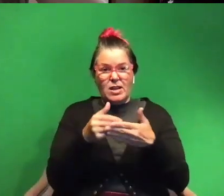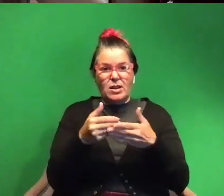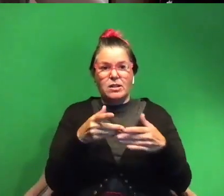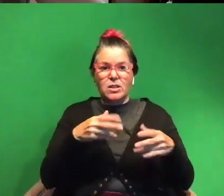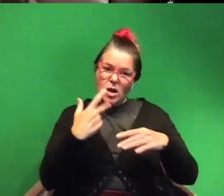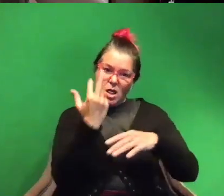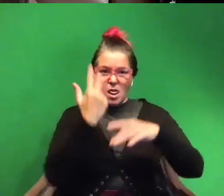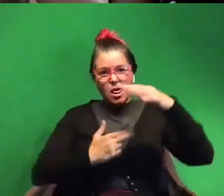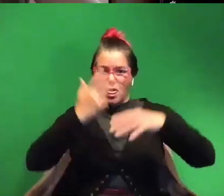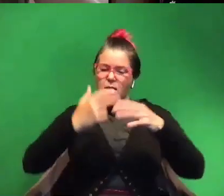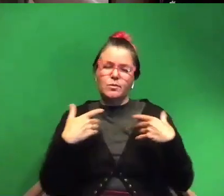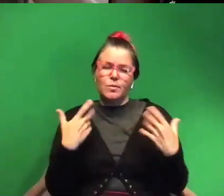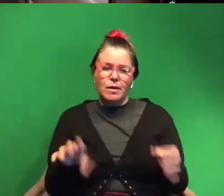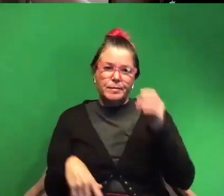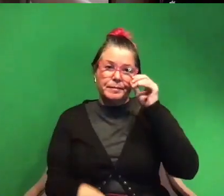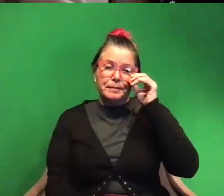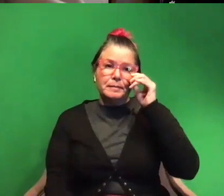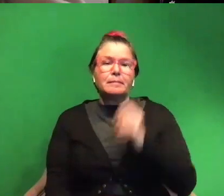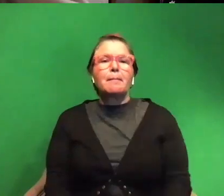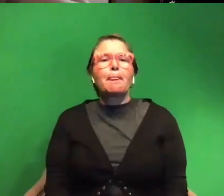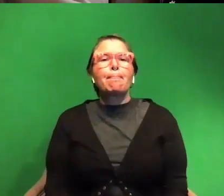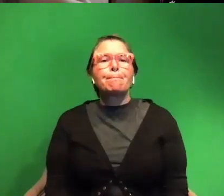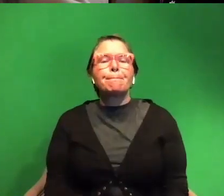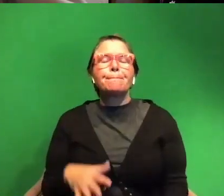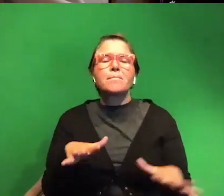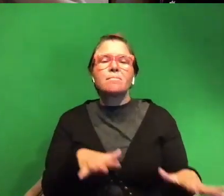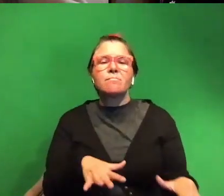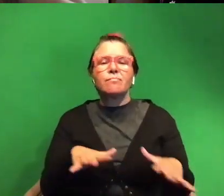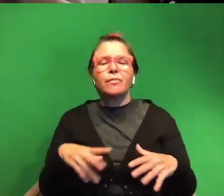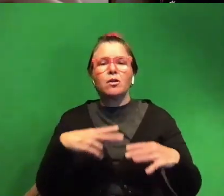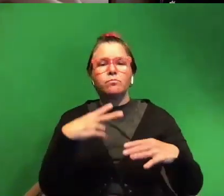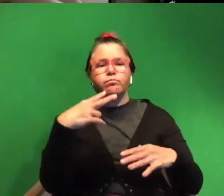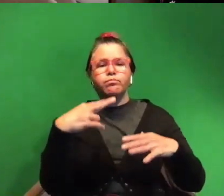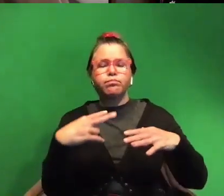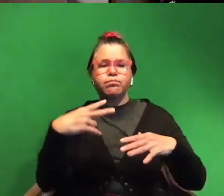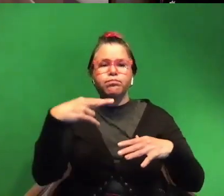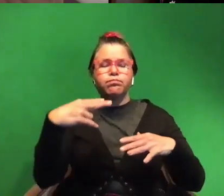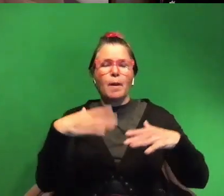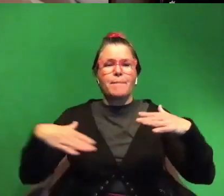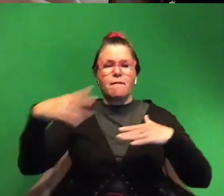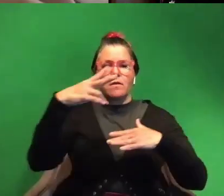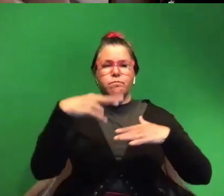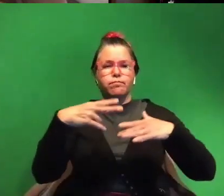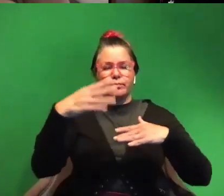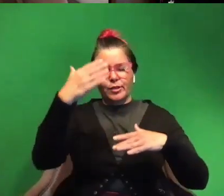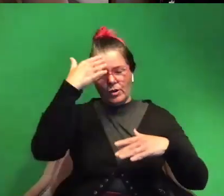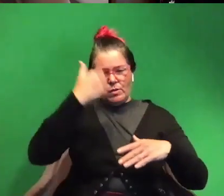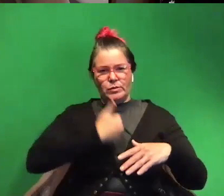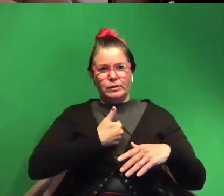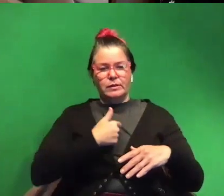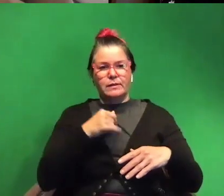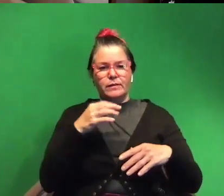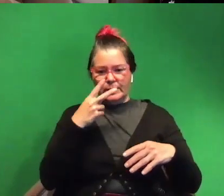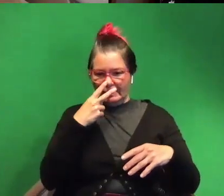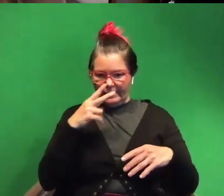kicking wildly at it. You want to be really calm and sort of floating above it, and know yourself, right? If you're seeing a reef